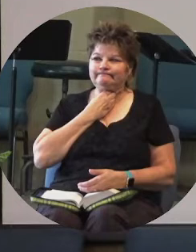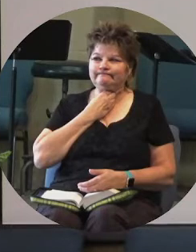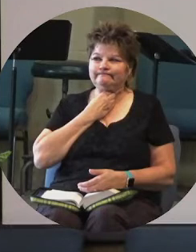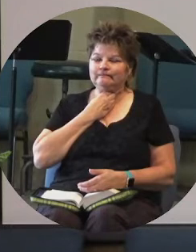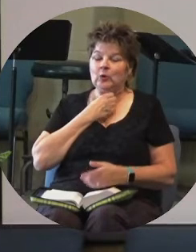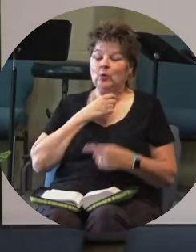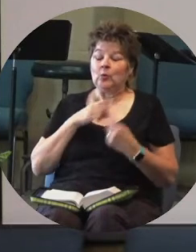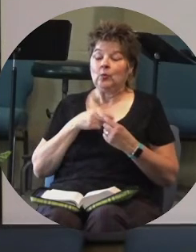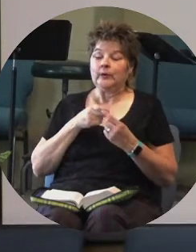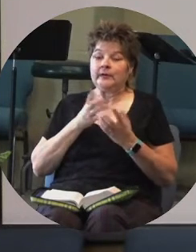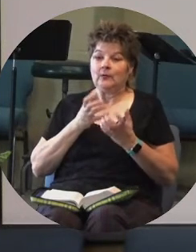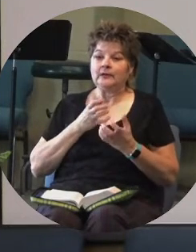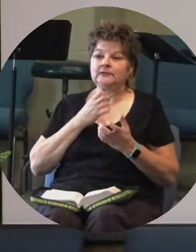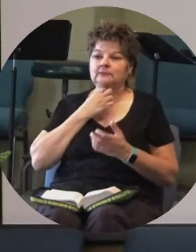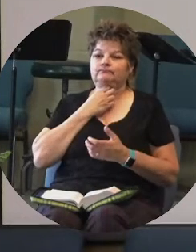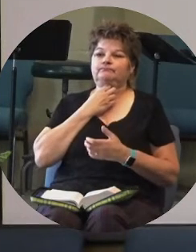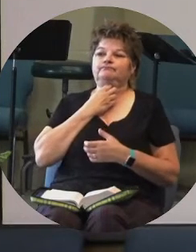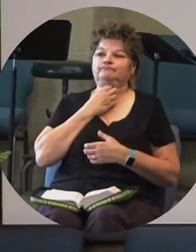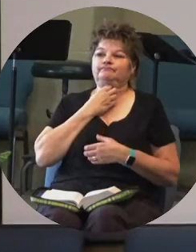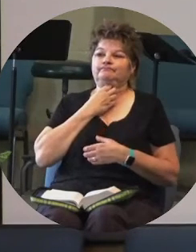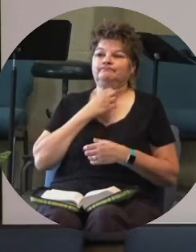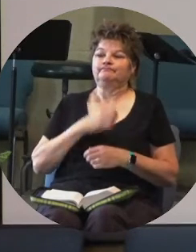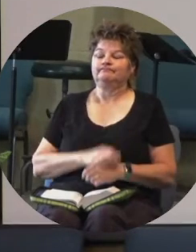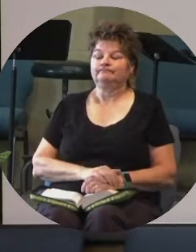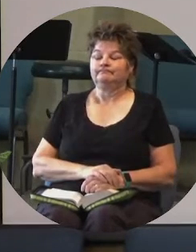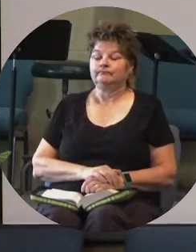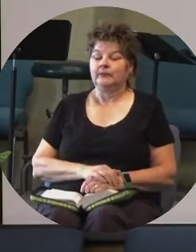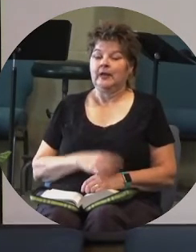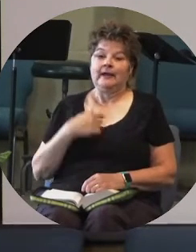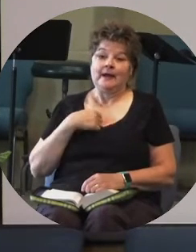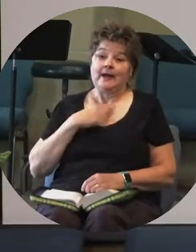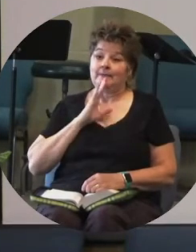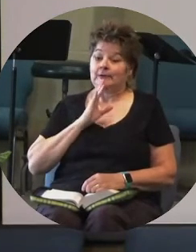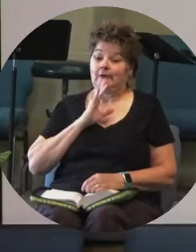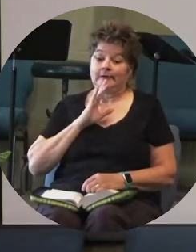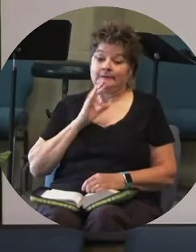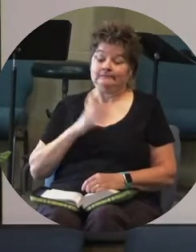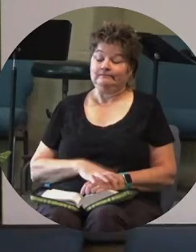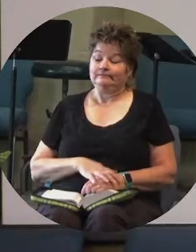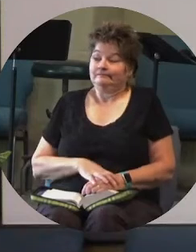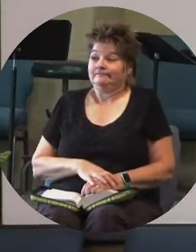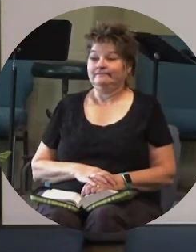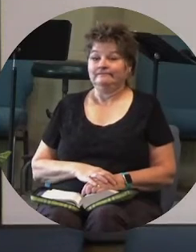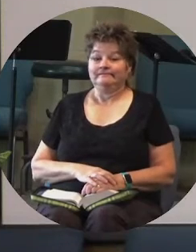when he wants us to be silent? I'm a talker.